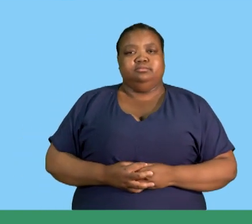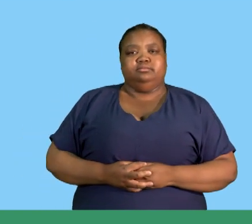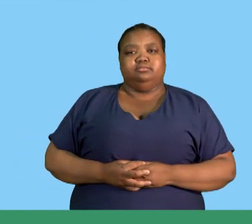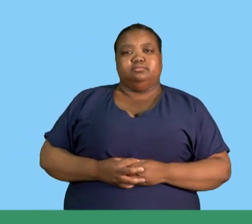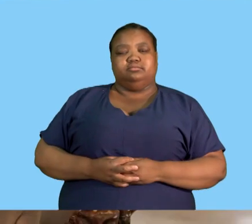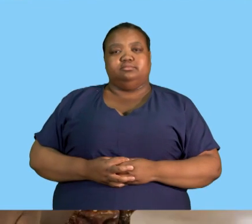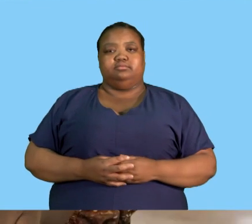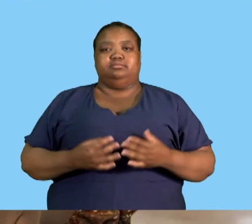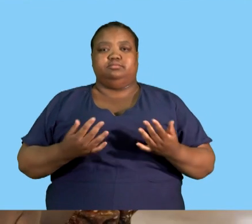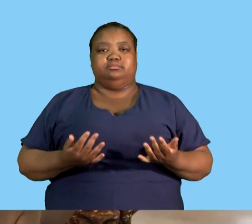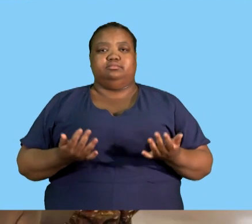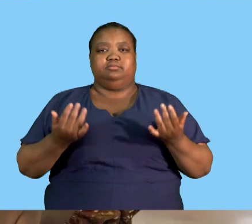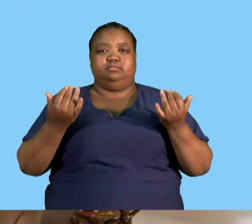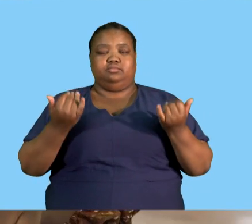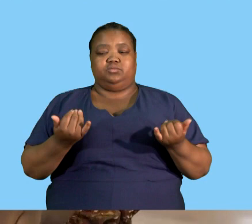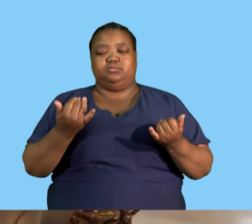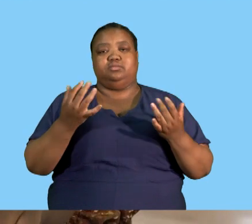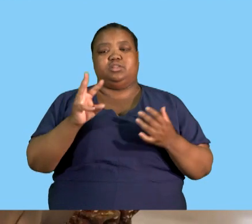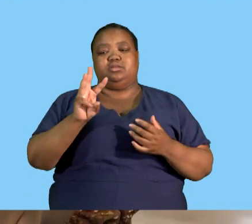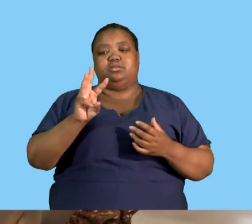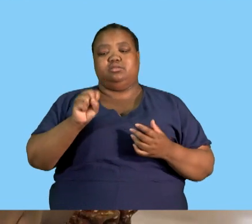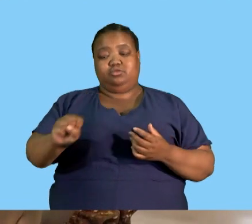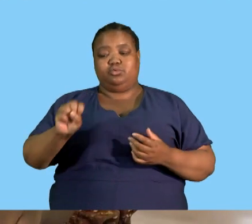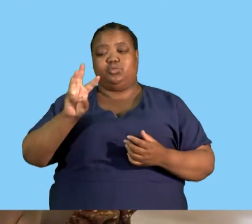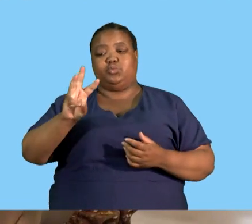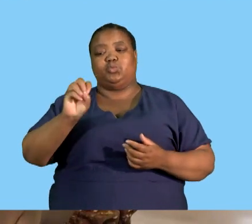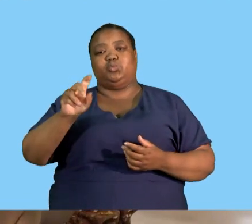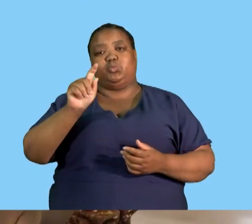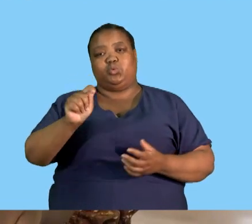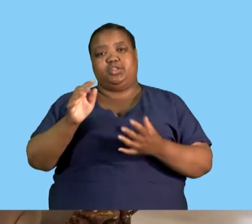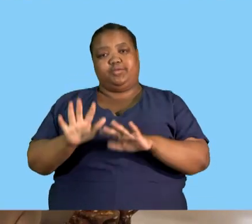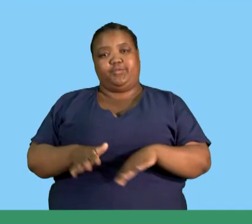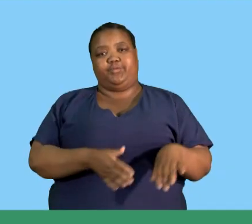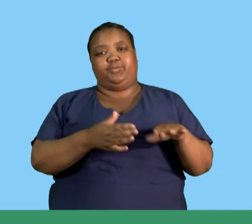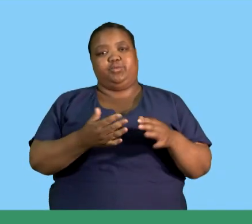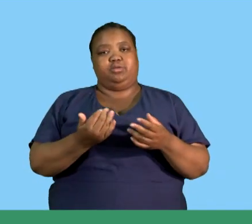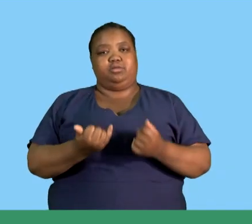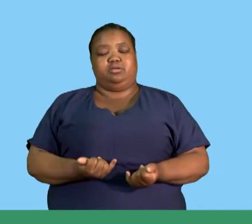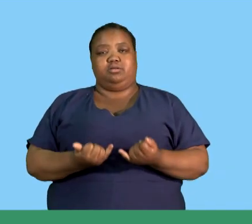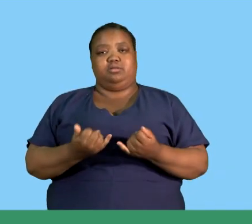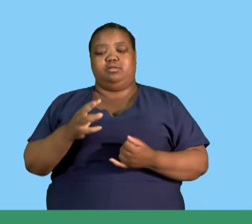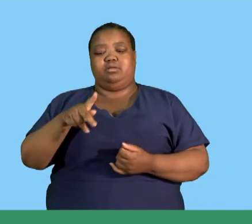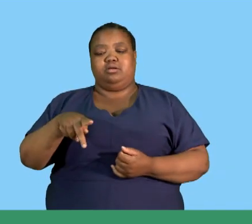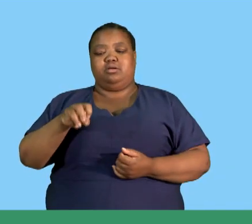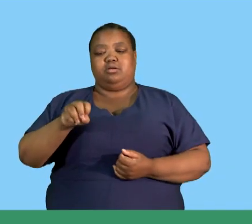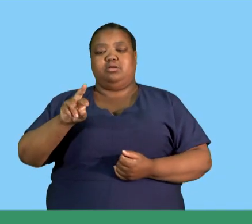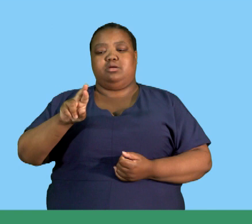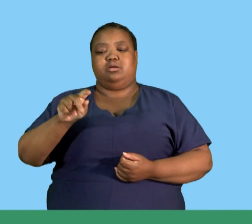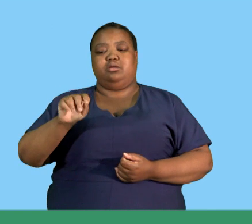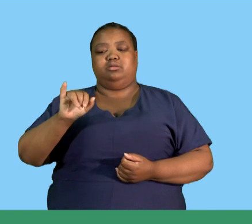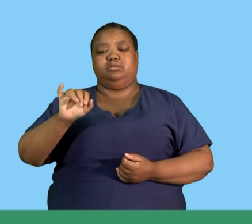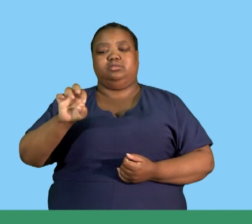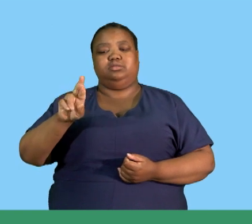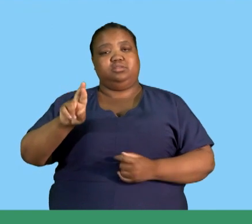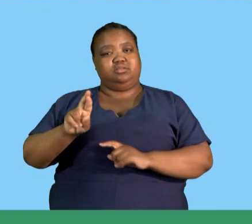Right. Now we are done with compilation of a SWOT analysis. We now move to what? To the Porter's 5-force